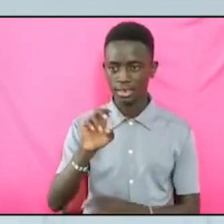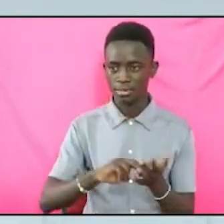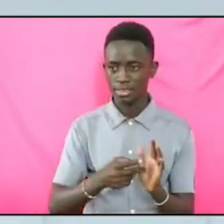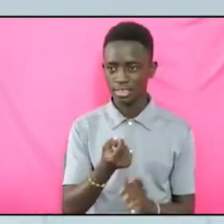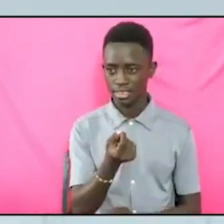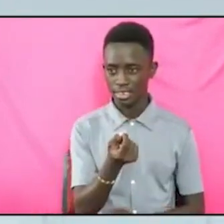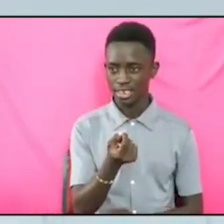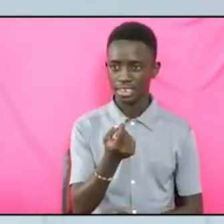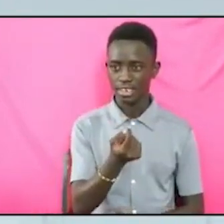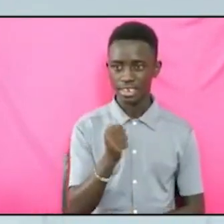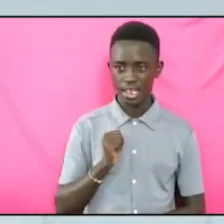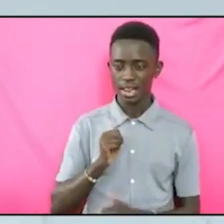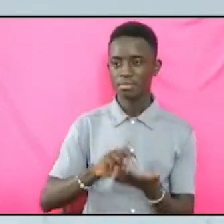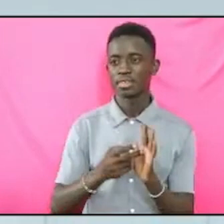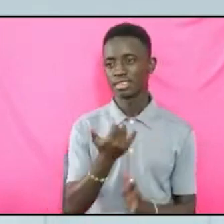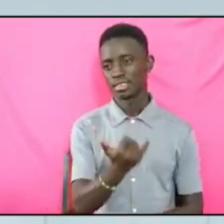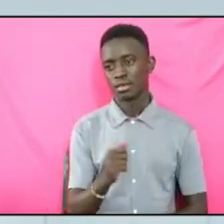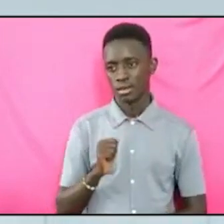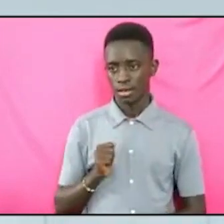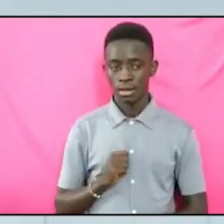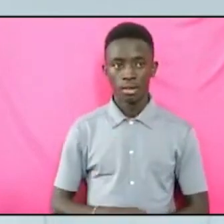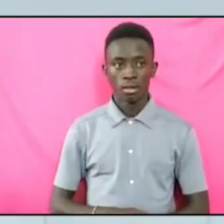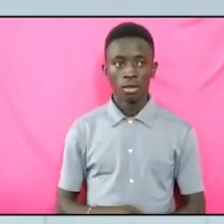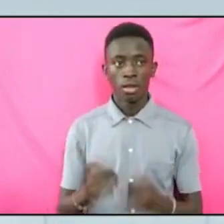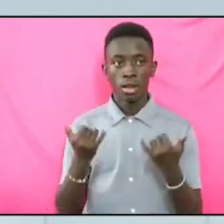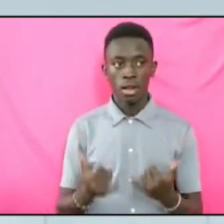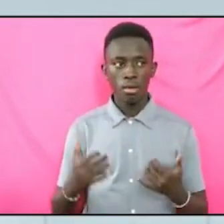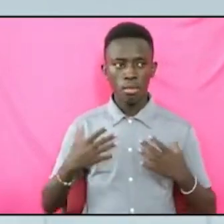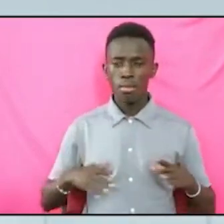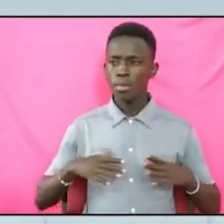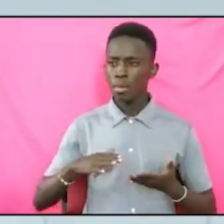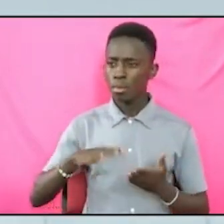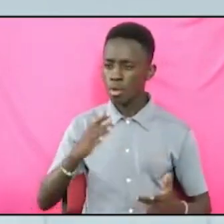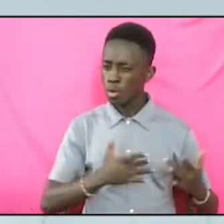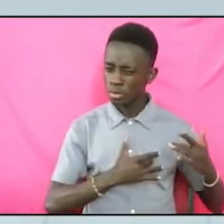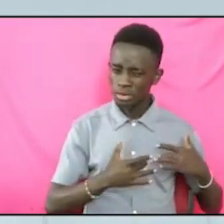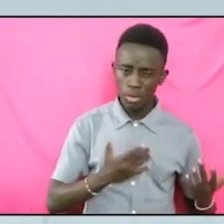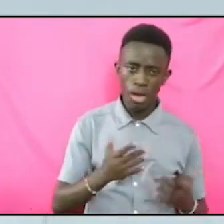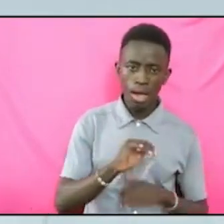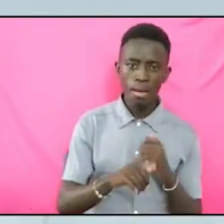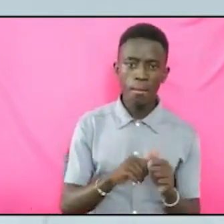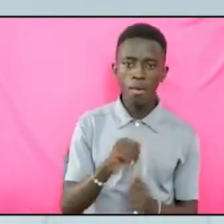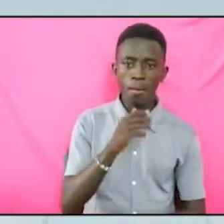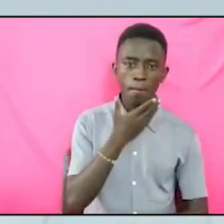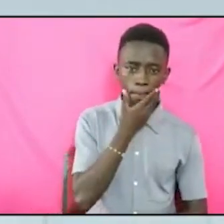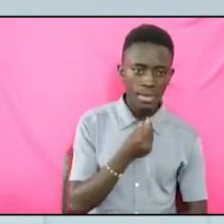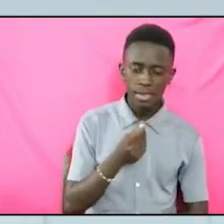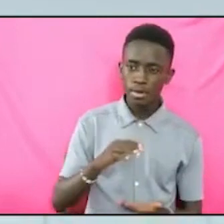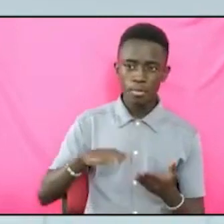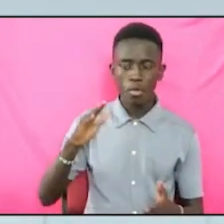Israel was a patrilineal society. So they concerned so much about the men, so much. And